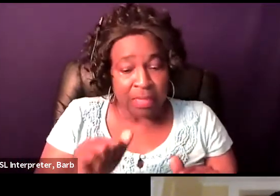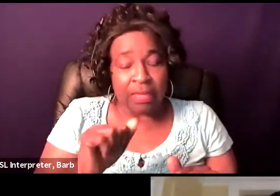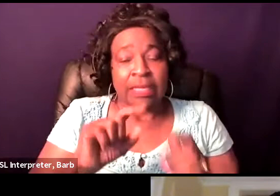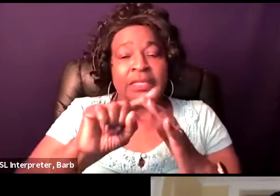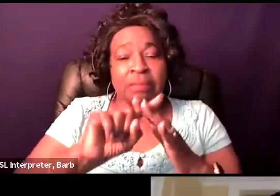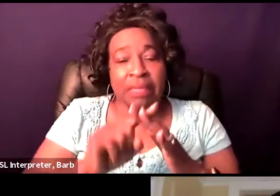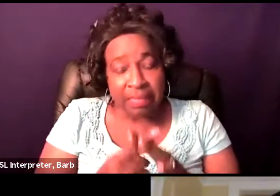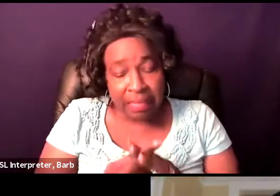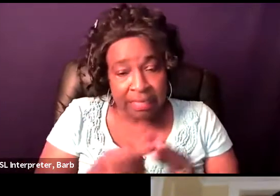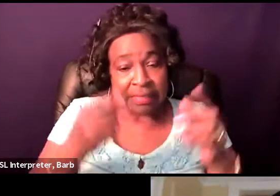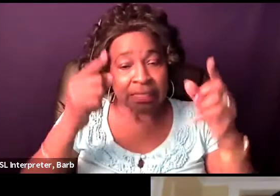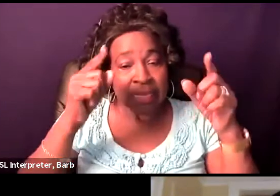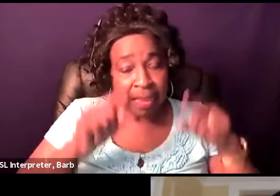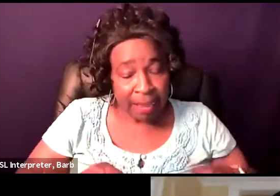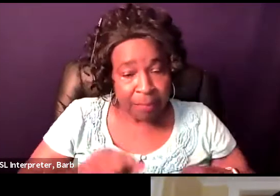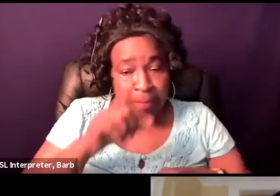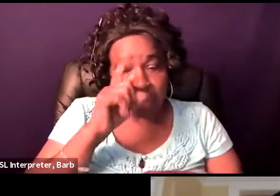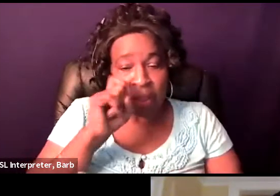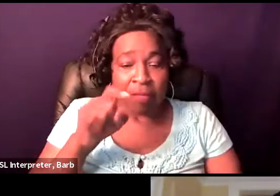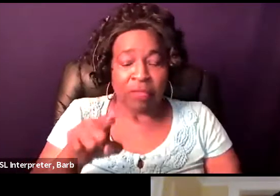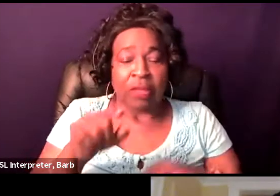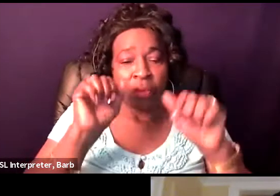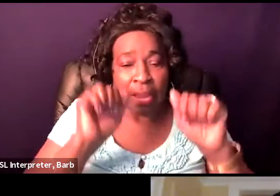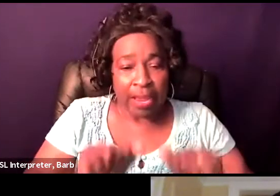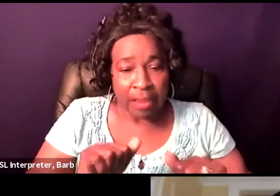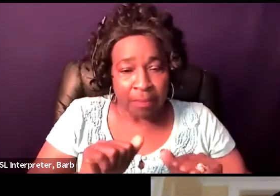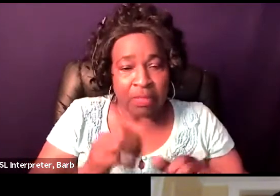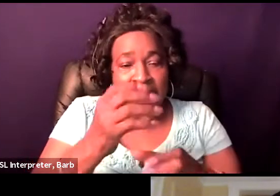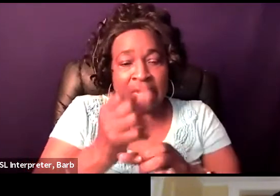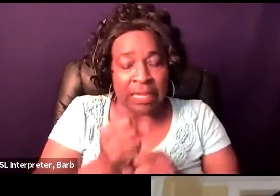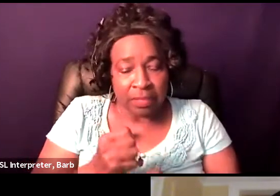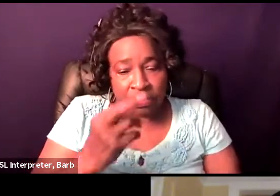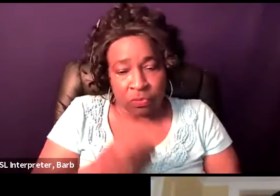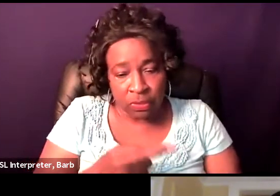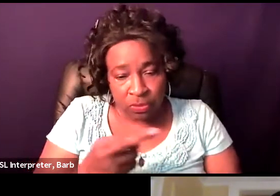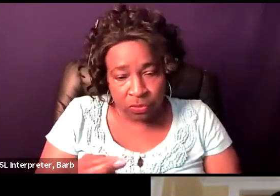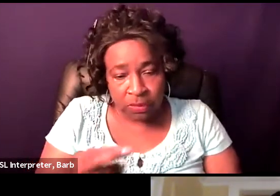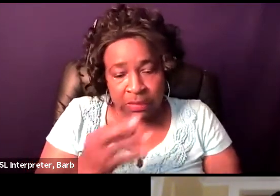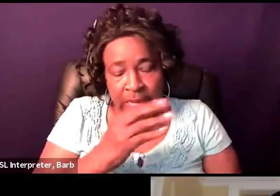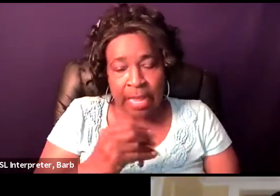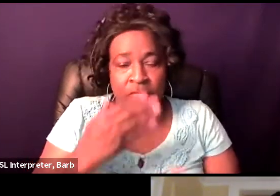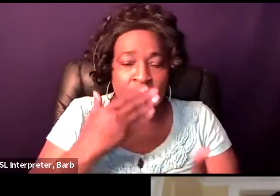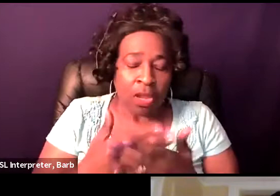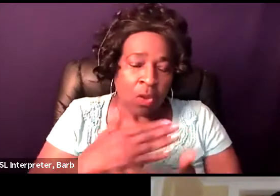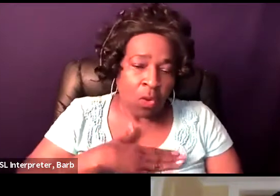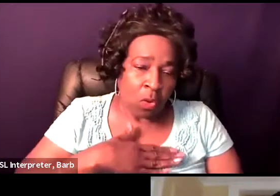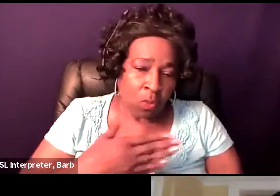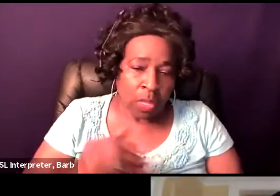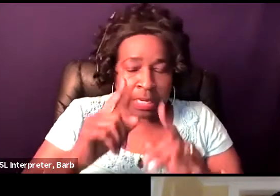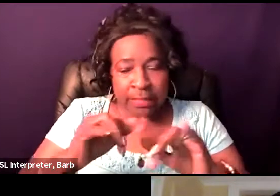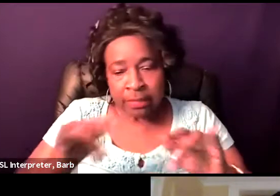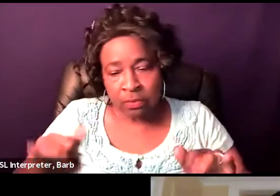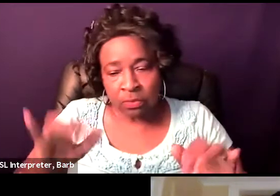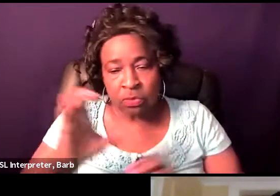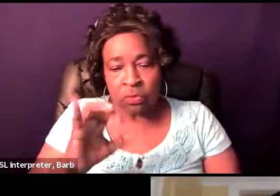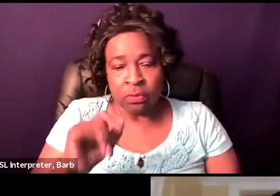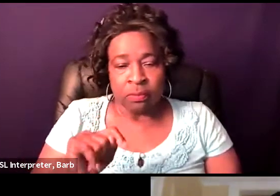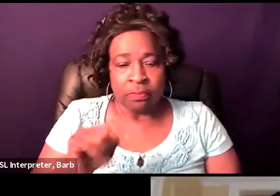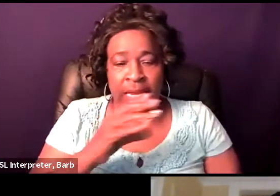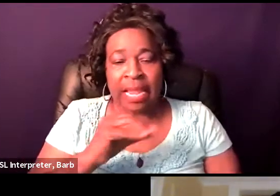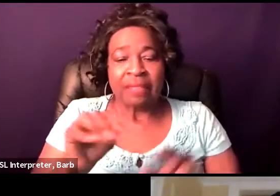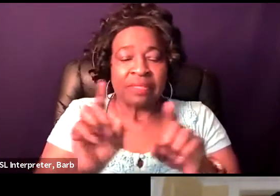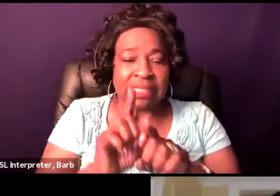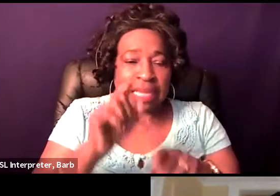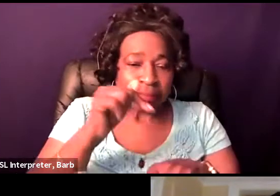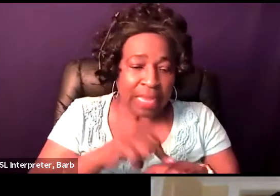to materialize because they were able to get the resources and the goodwill and et cetera to do it. And at the same time,